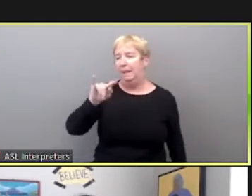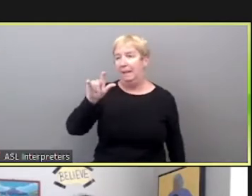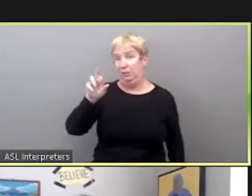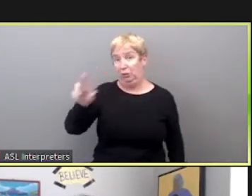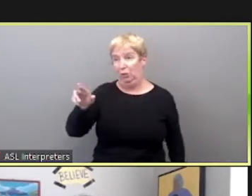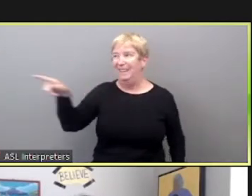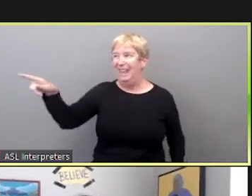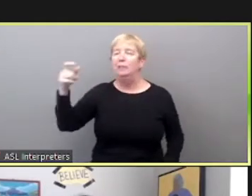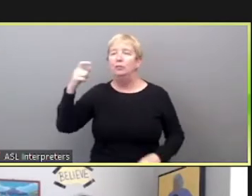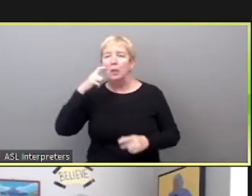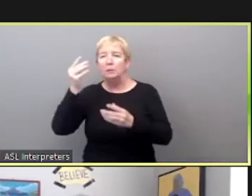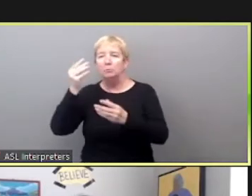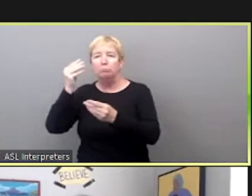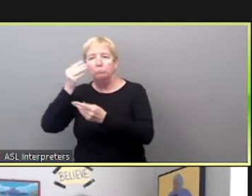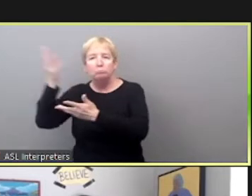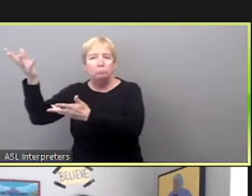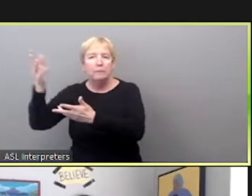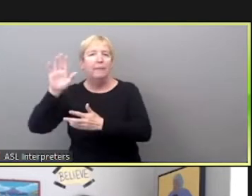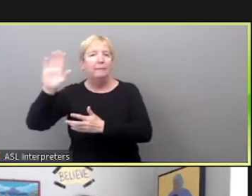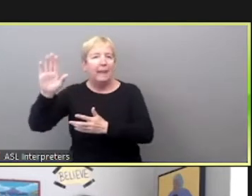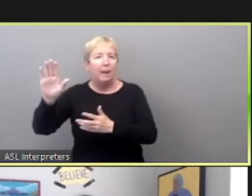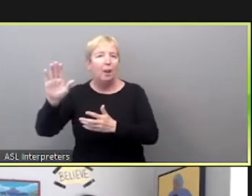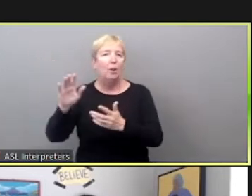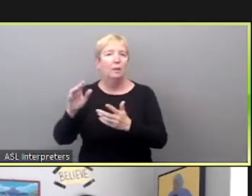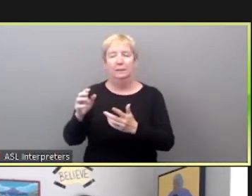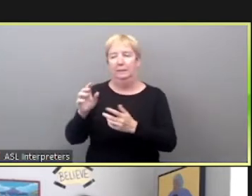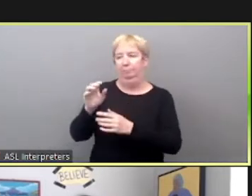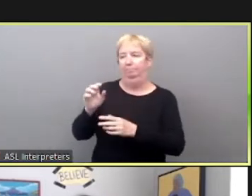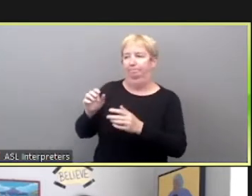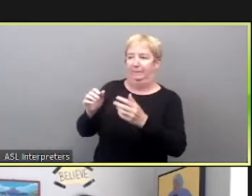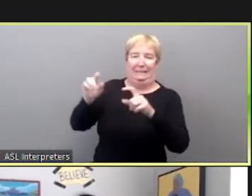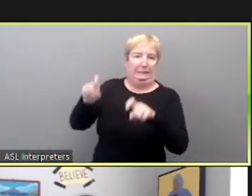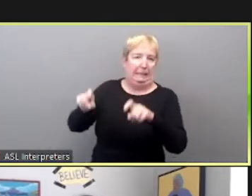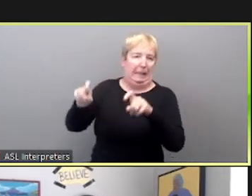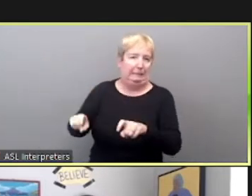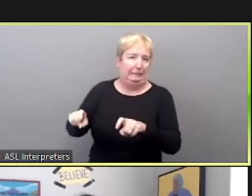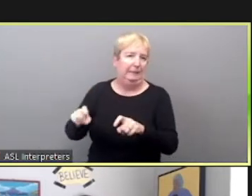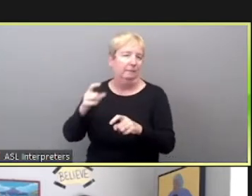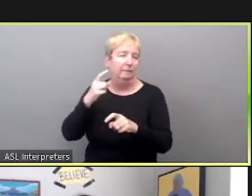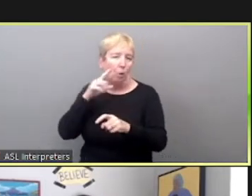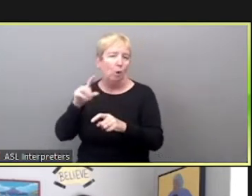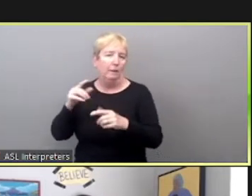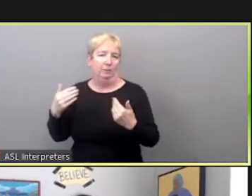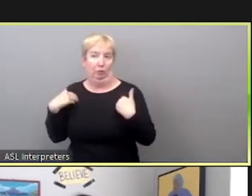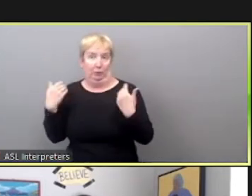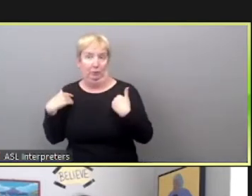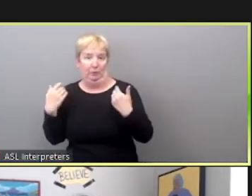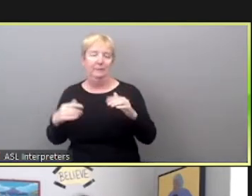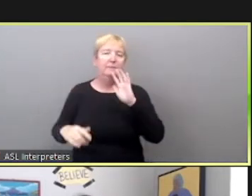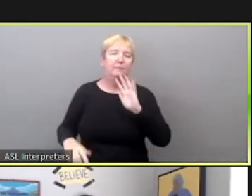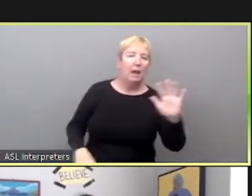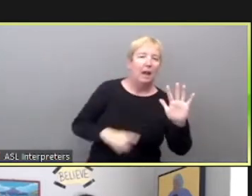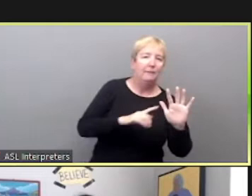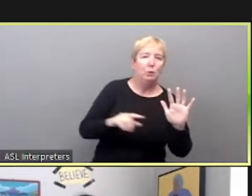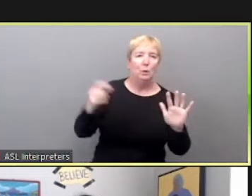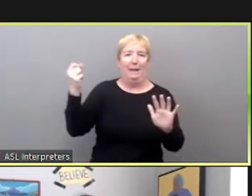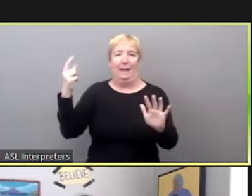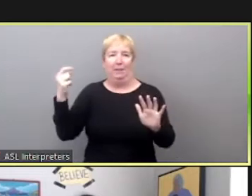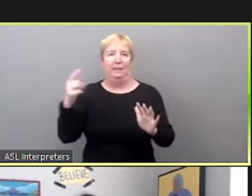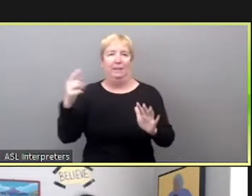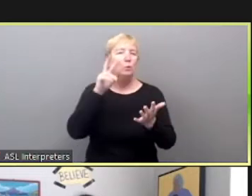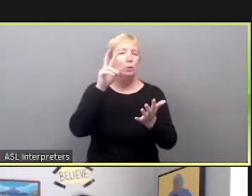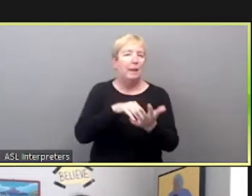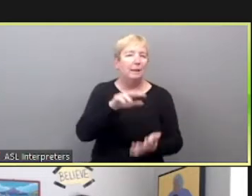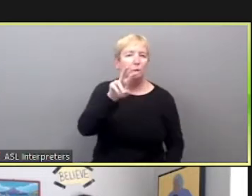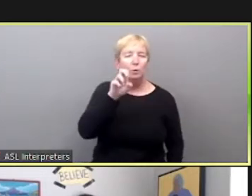FDA on September 28th. There were 2,268 participants 5 to 11 years old, and they showed